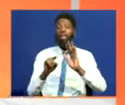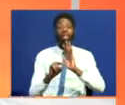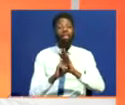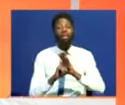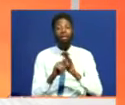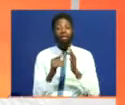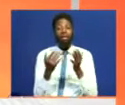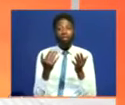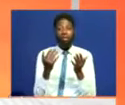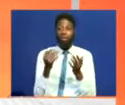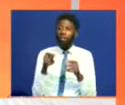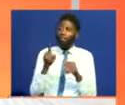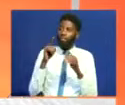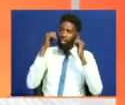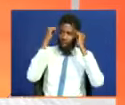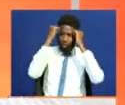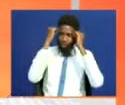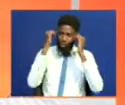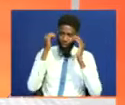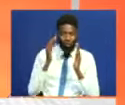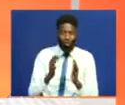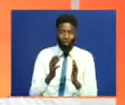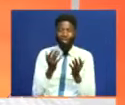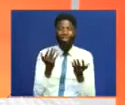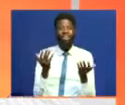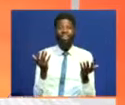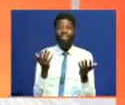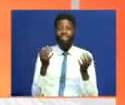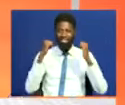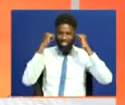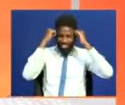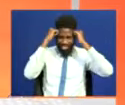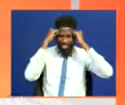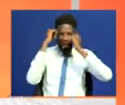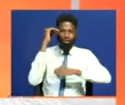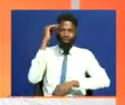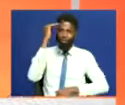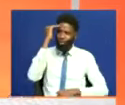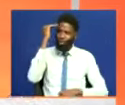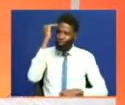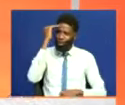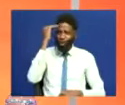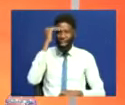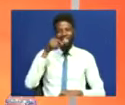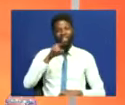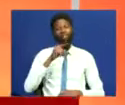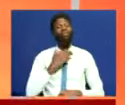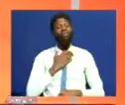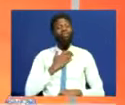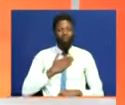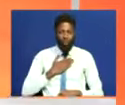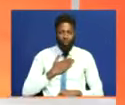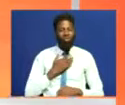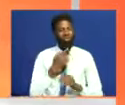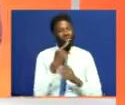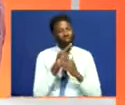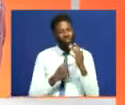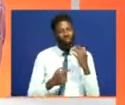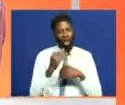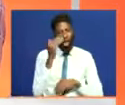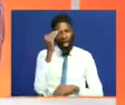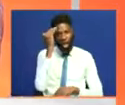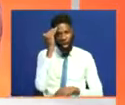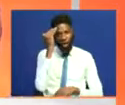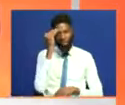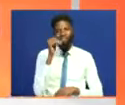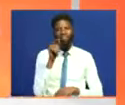Of course, she was a student. She was studying. She knew probably what she wanted. Wanted, I mean. And now, look at the other